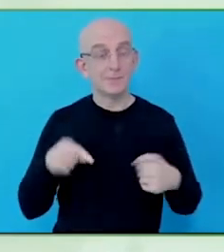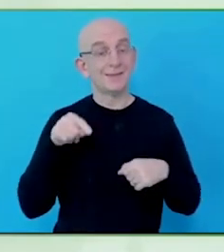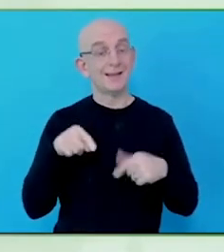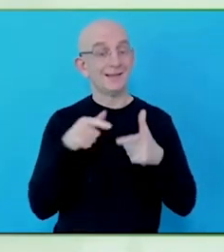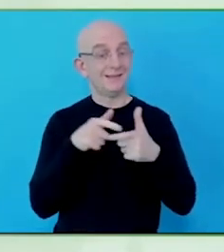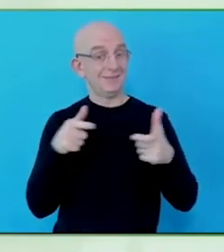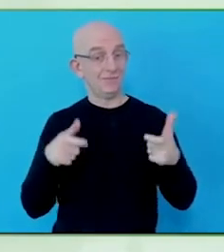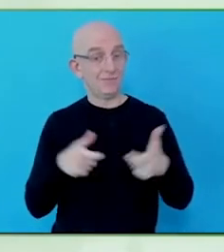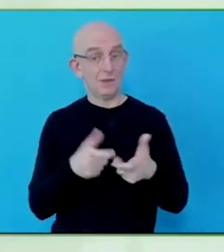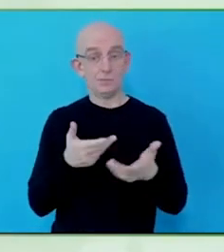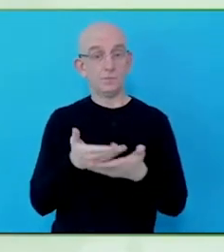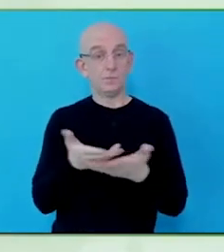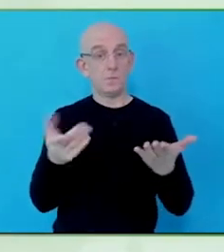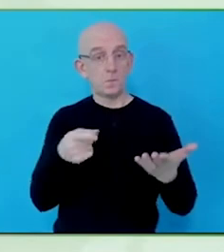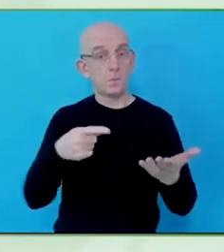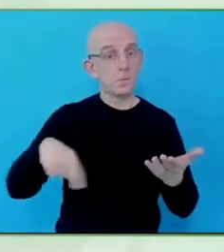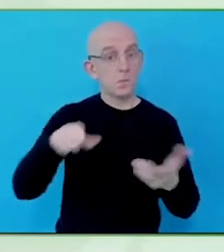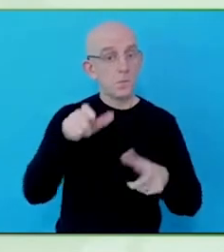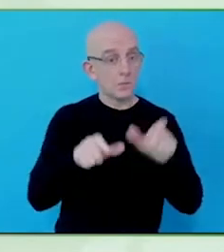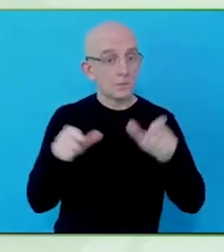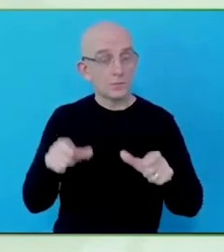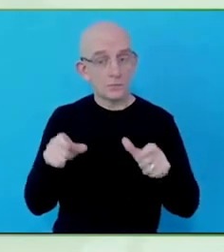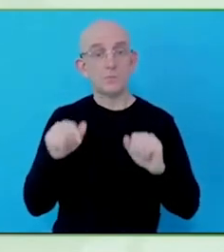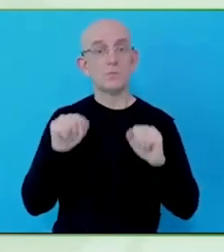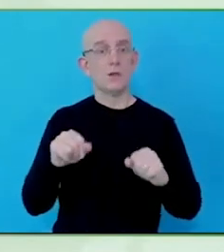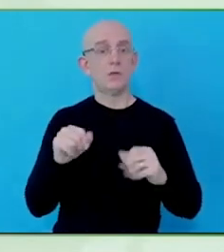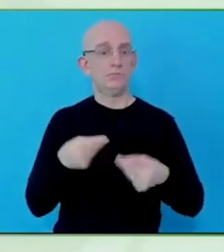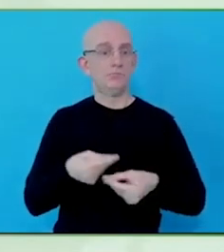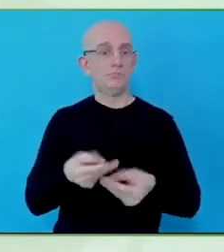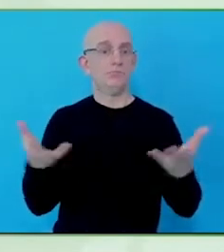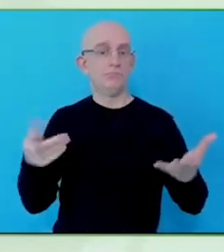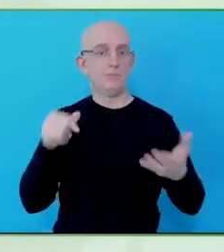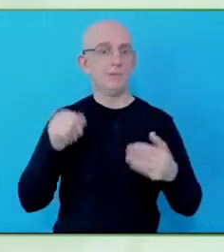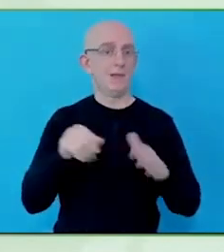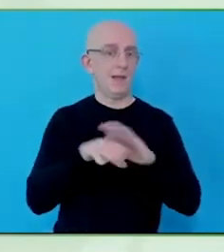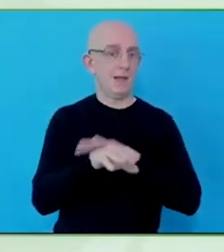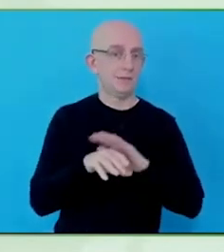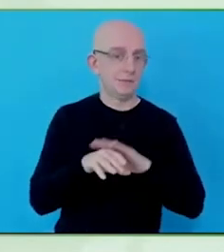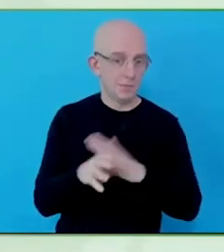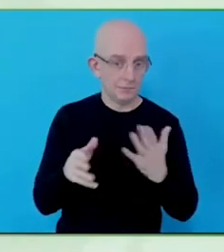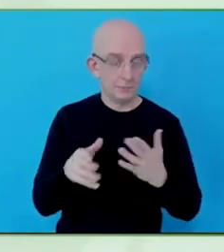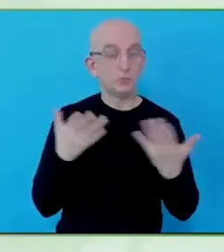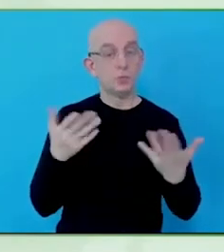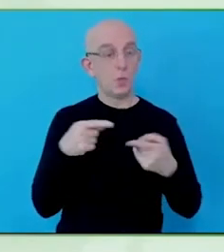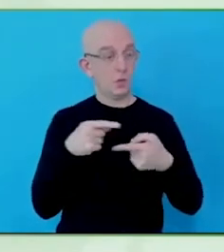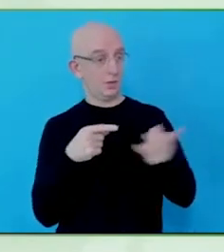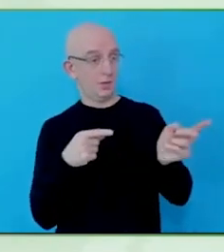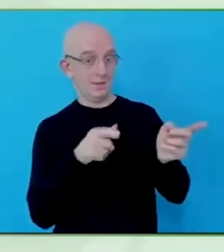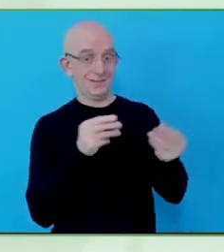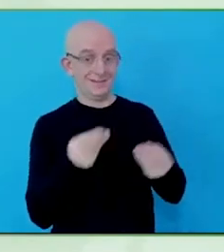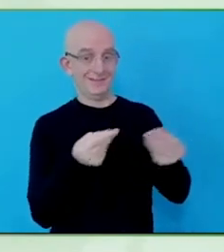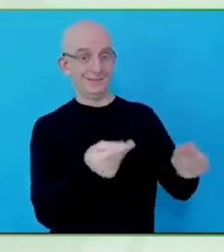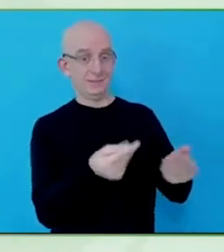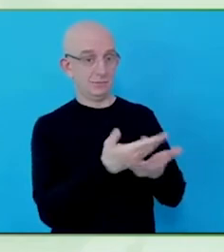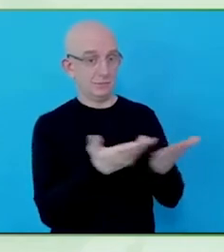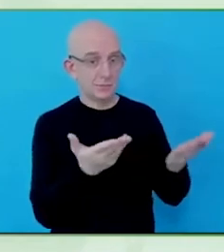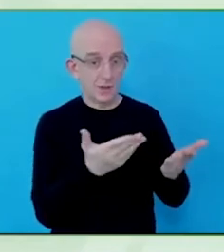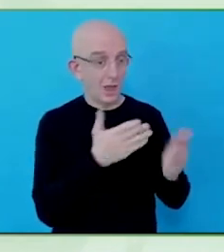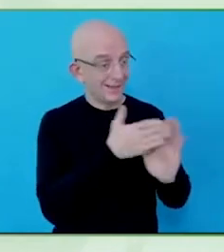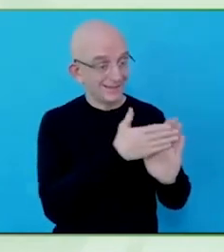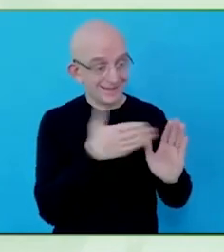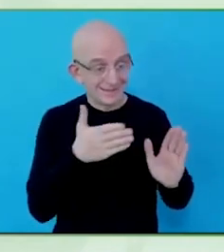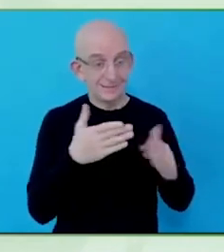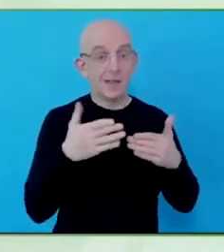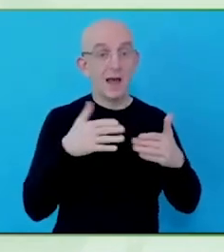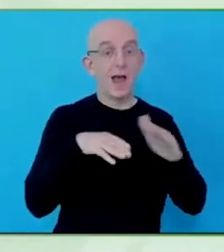she will be annoyed or denied access. And also from that perspective, you cannot really trace back where the issue lies. So what we